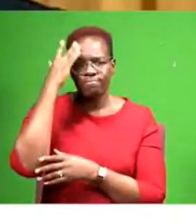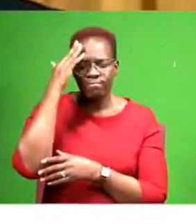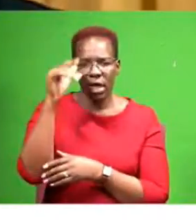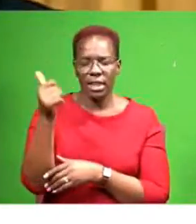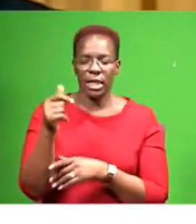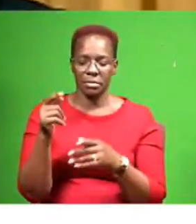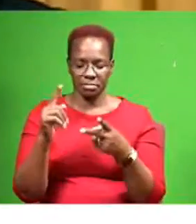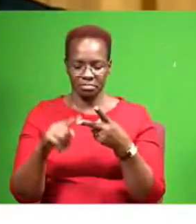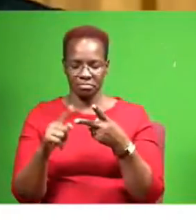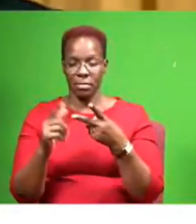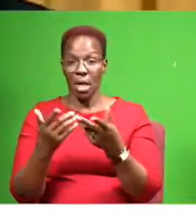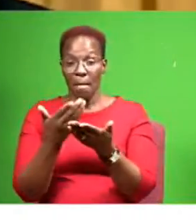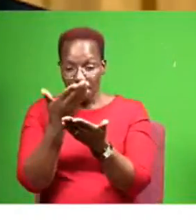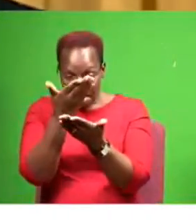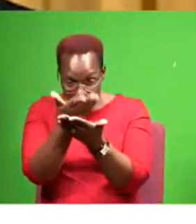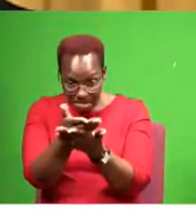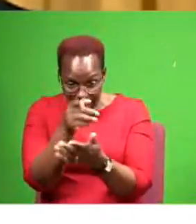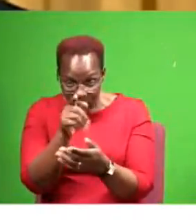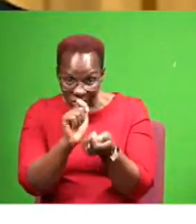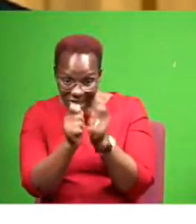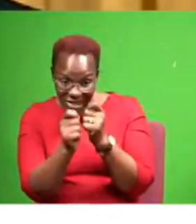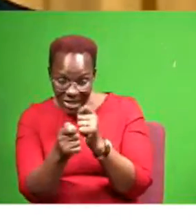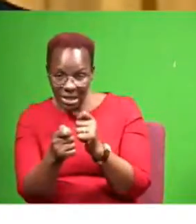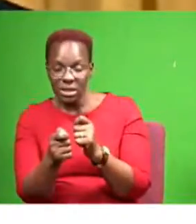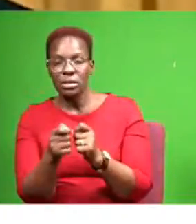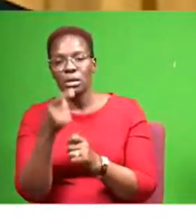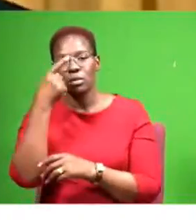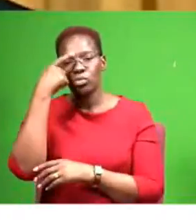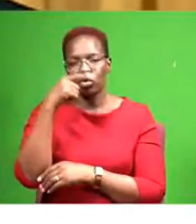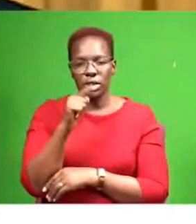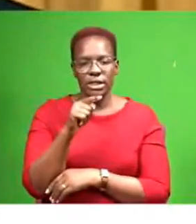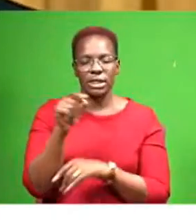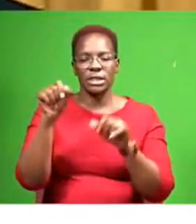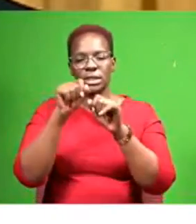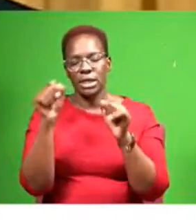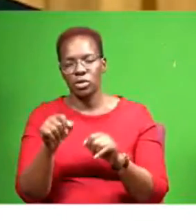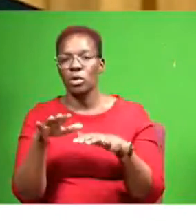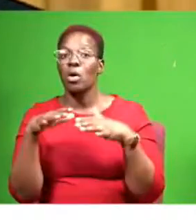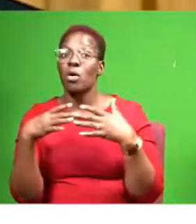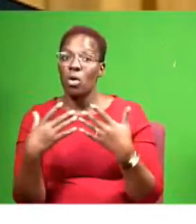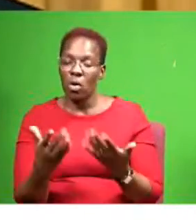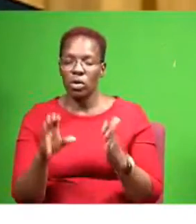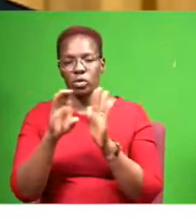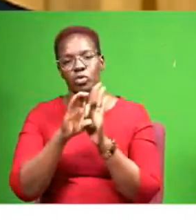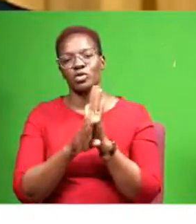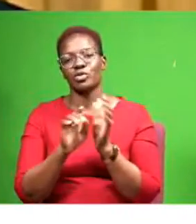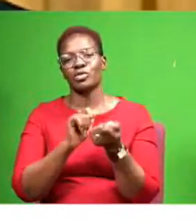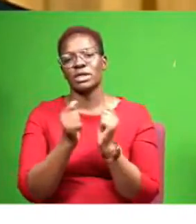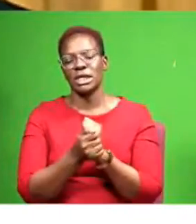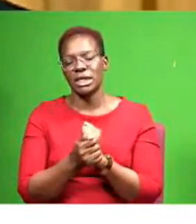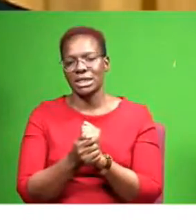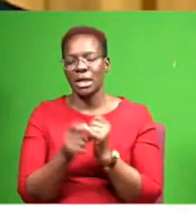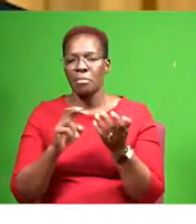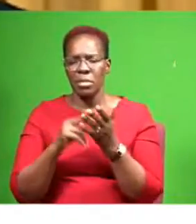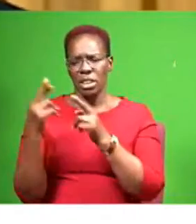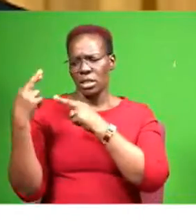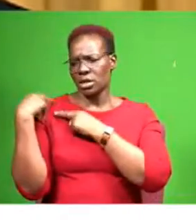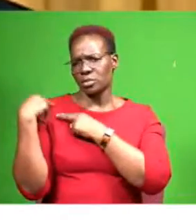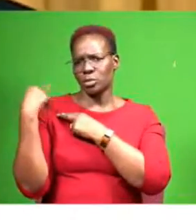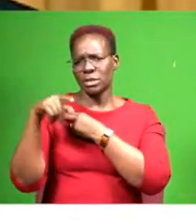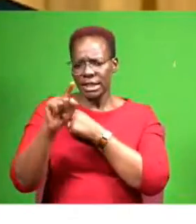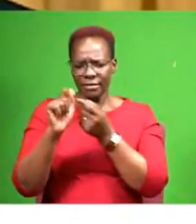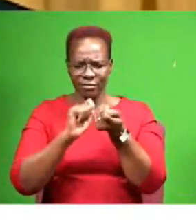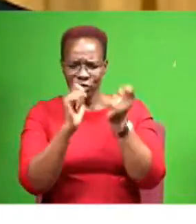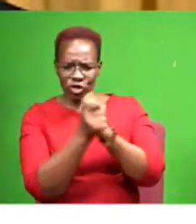be administrative, policy, statutory, or constitutional changes. Hence, the mandate was not to make